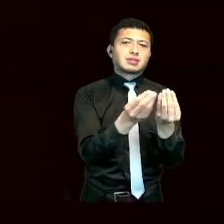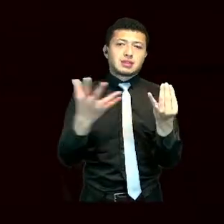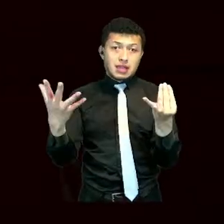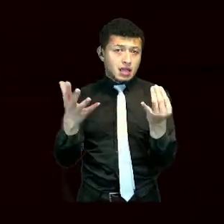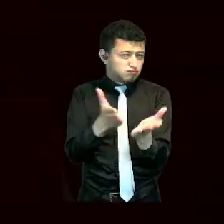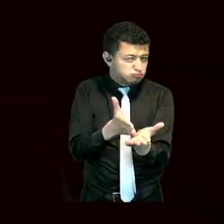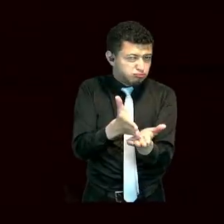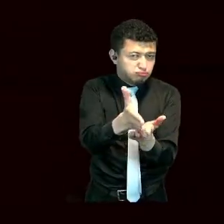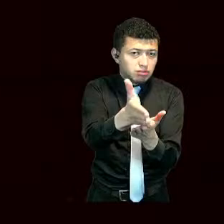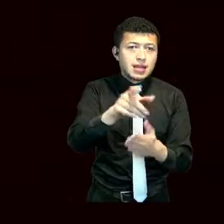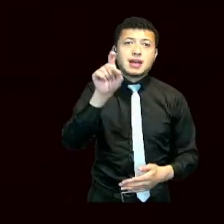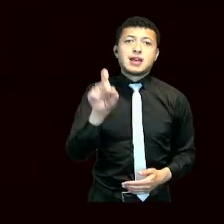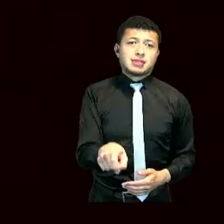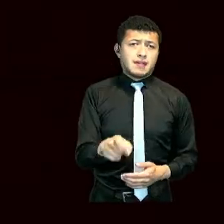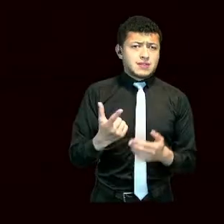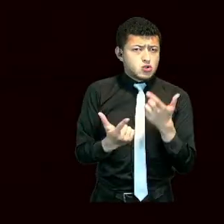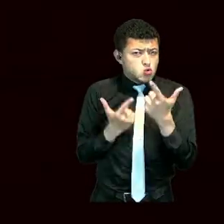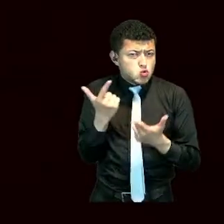ethnic communities